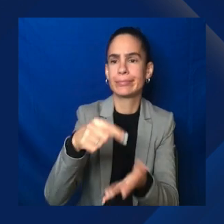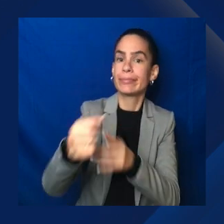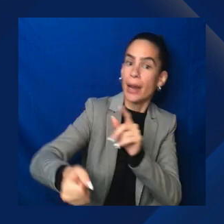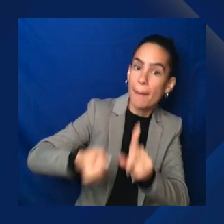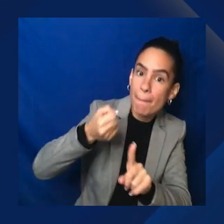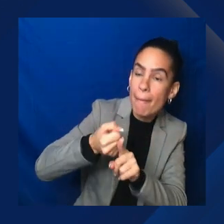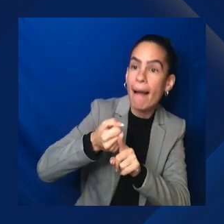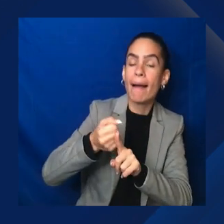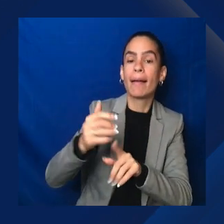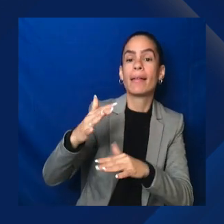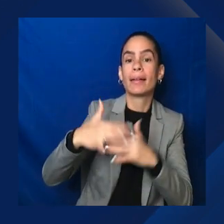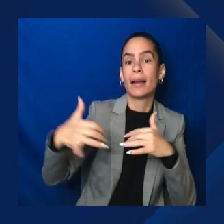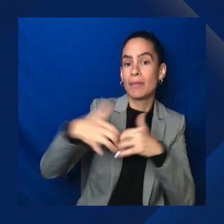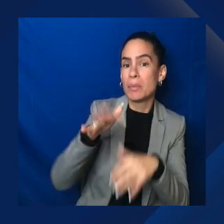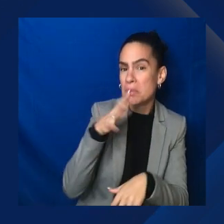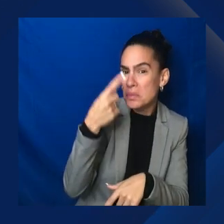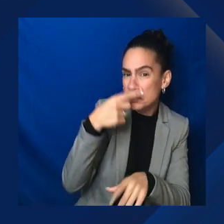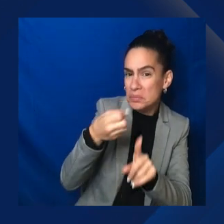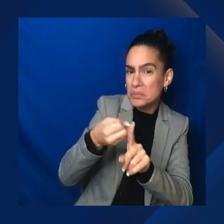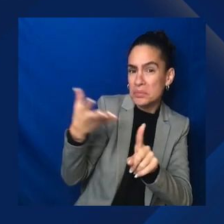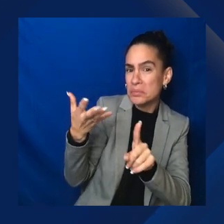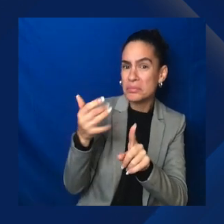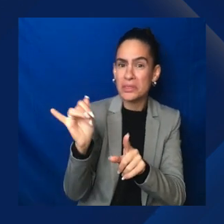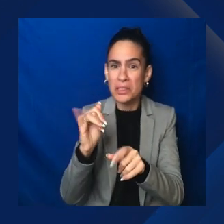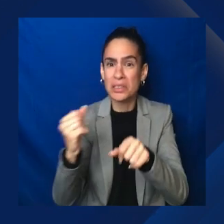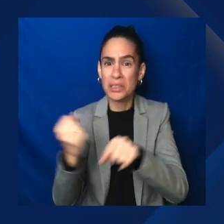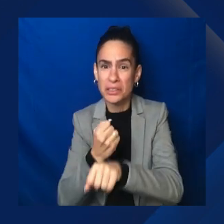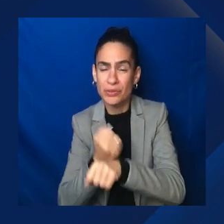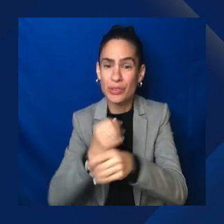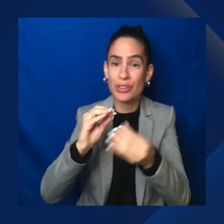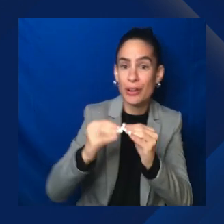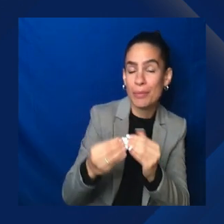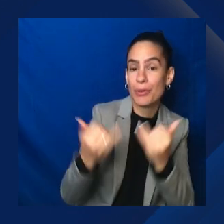the sheer number of available providers?